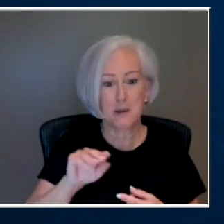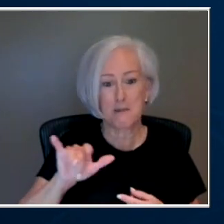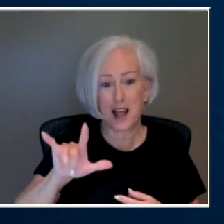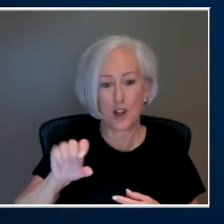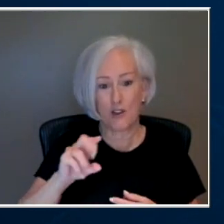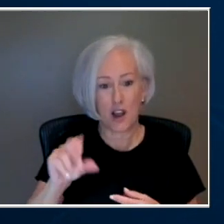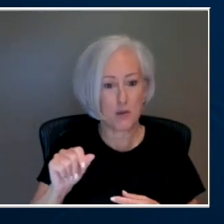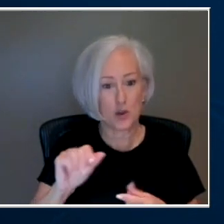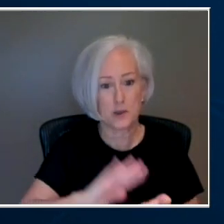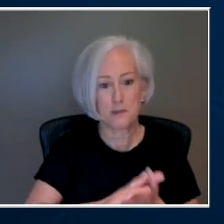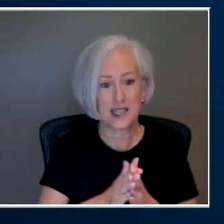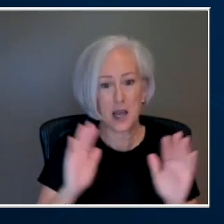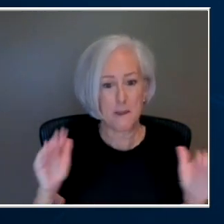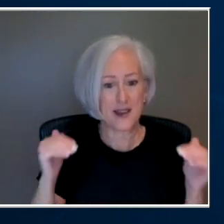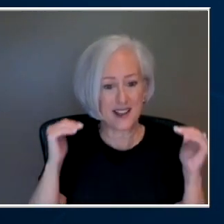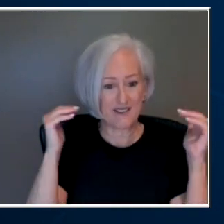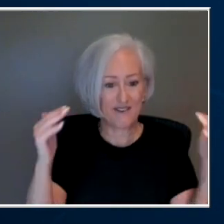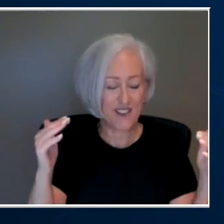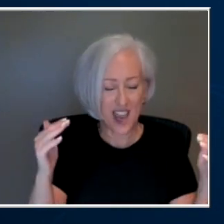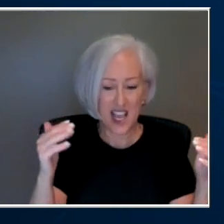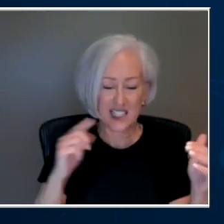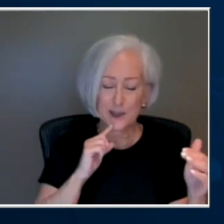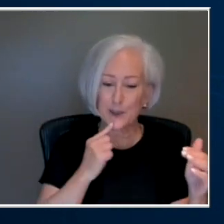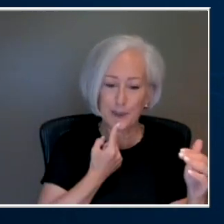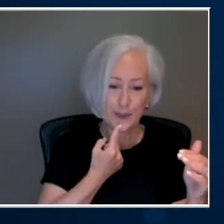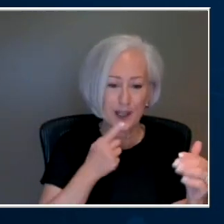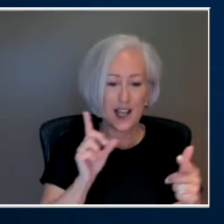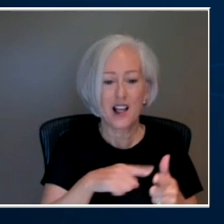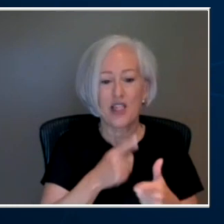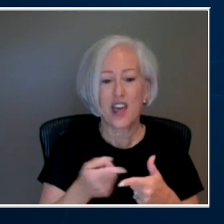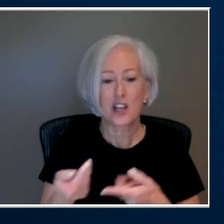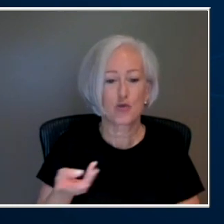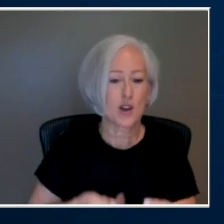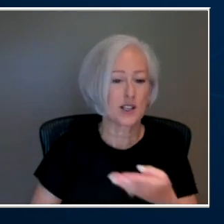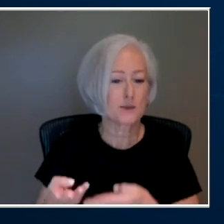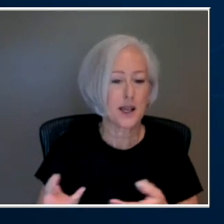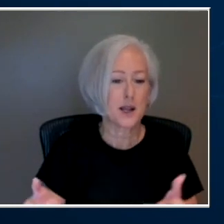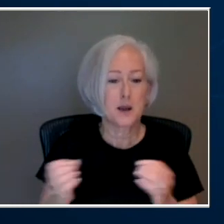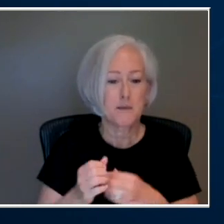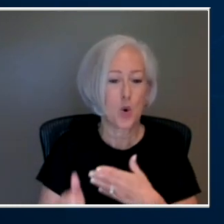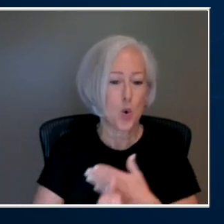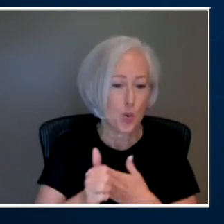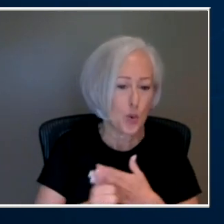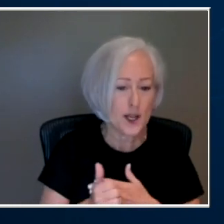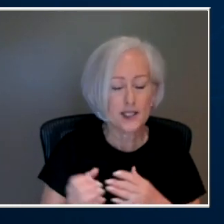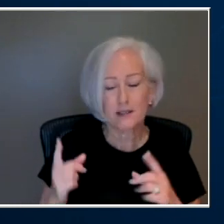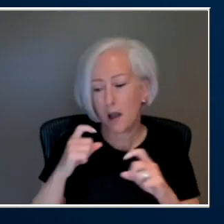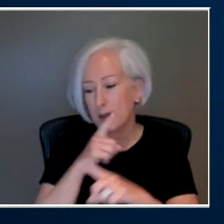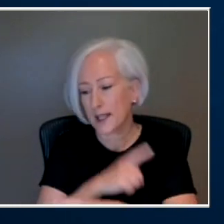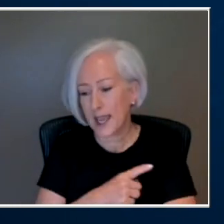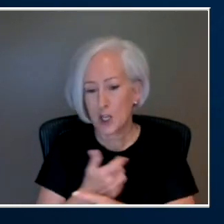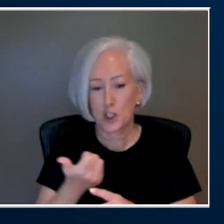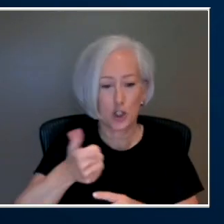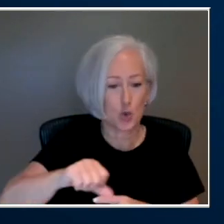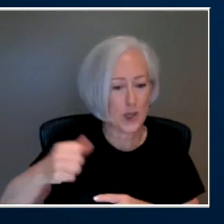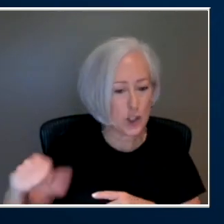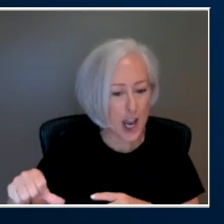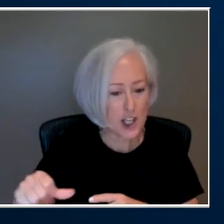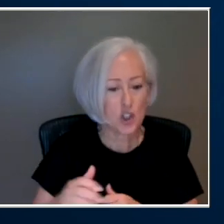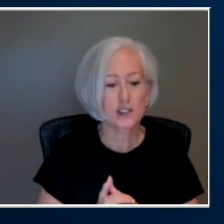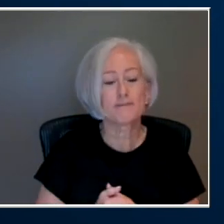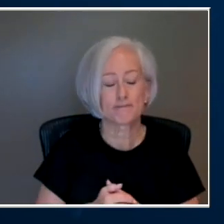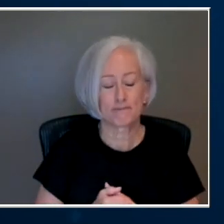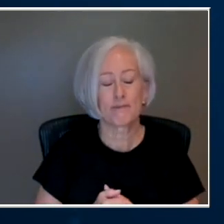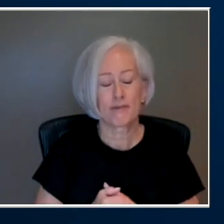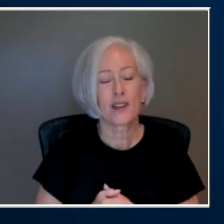advanced, then doing a transplant is more risky. There are more complications, more risk for rejection, and you